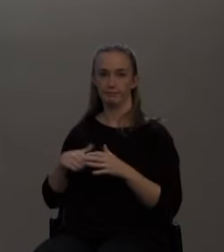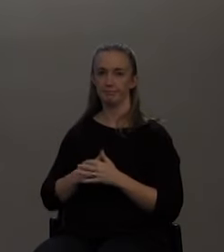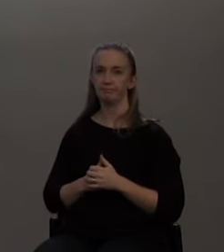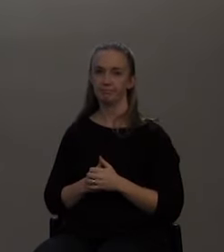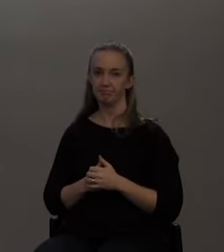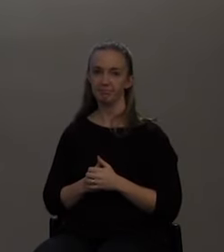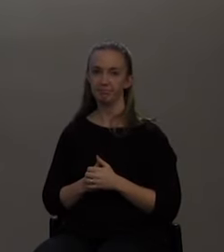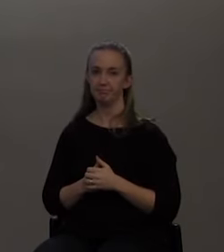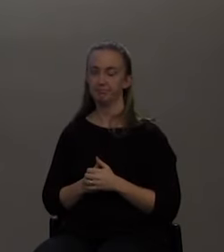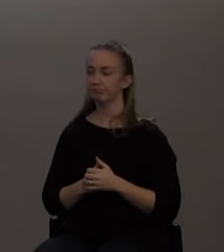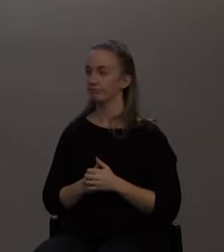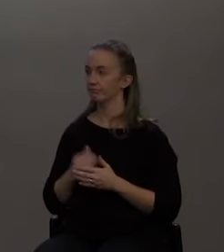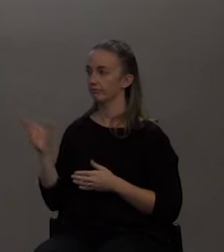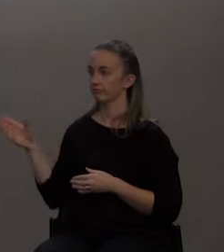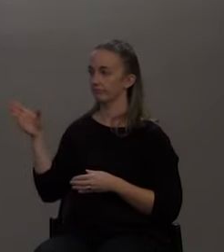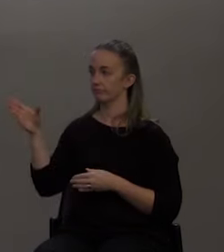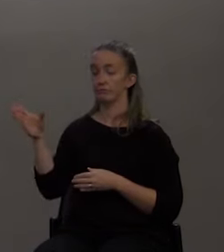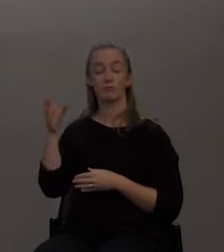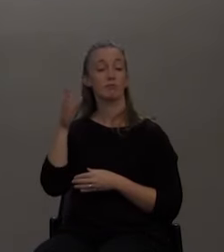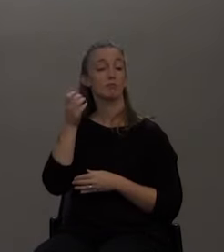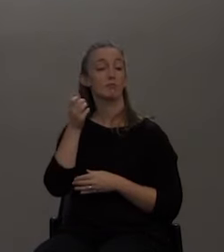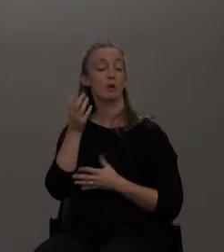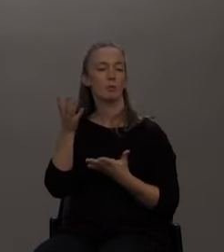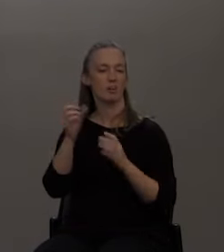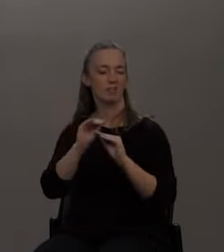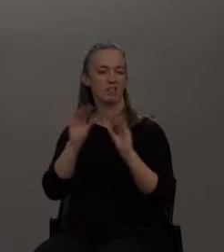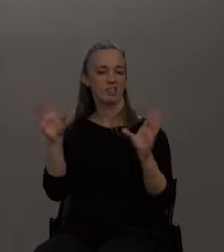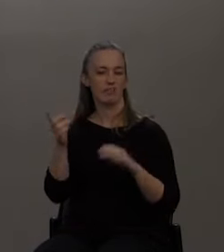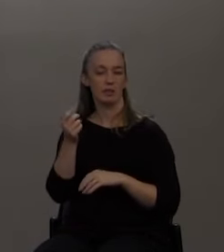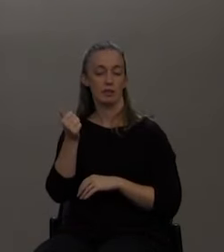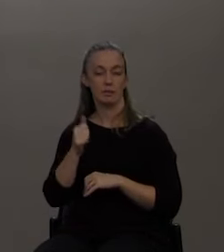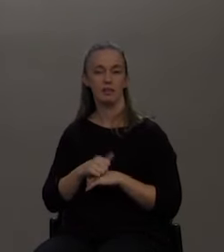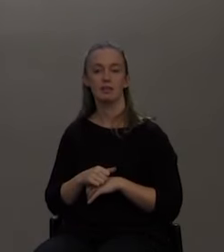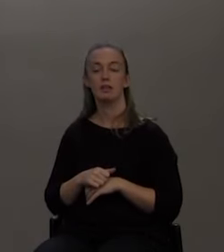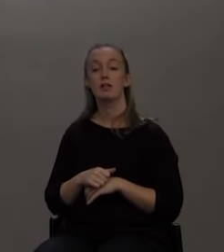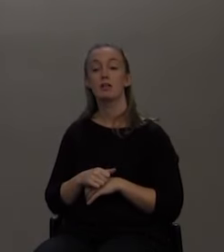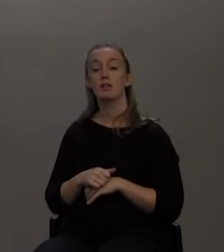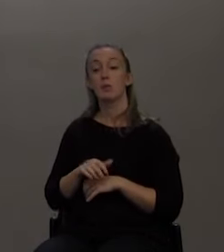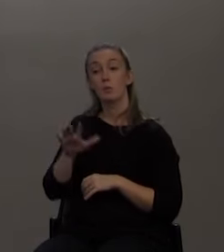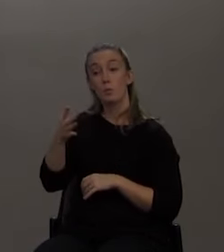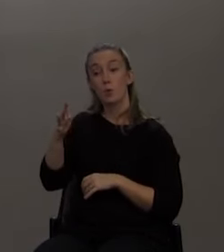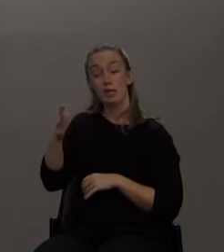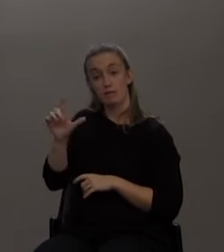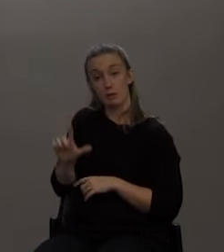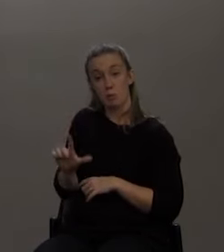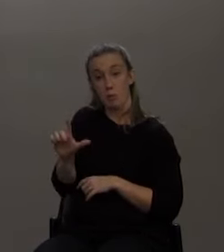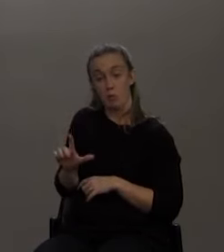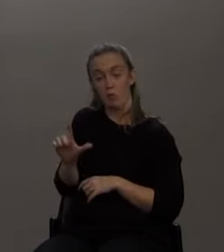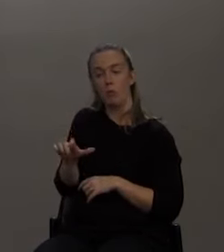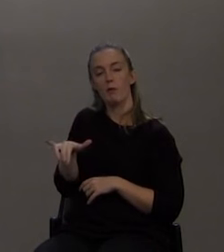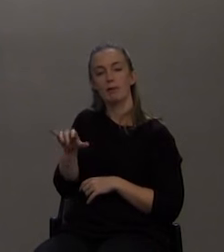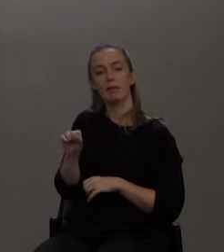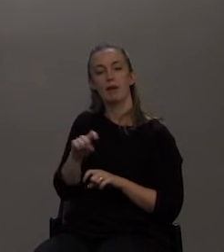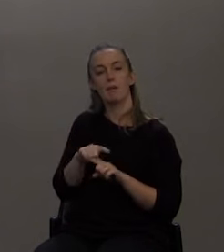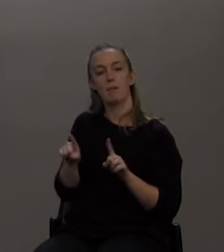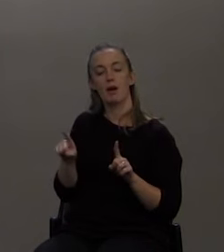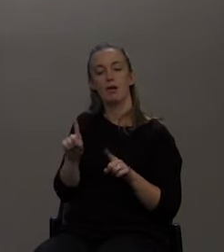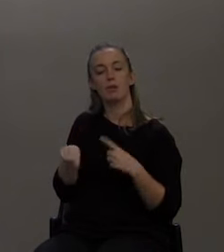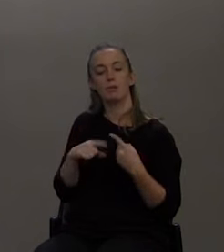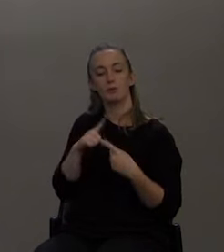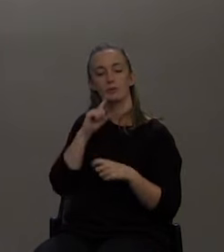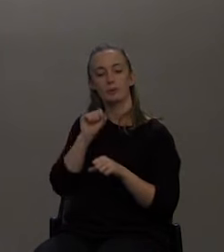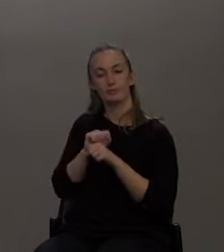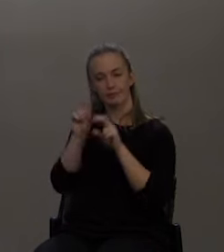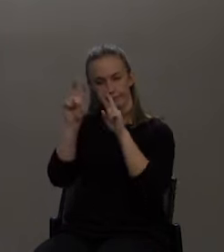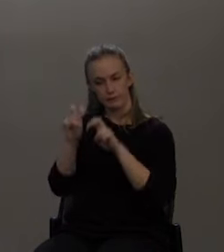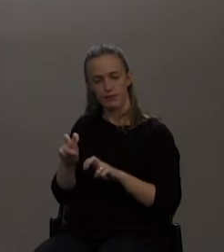just to clarify that a little bit, it's relatively low. However, when you look at it, one of the things that we've learned is